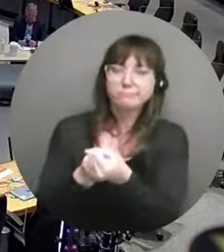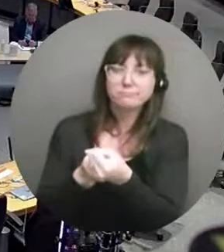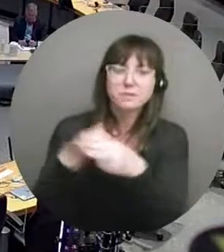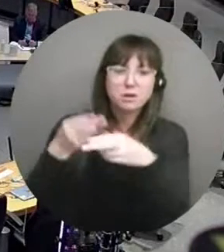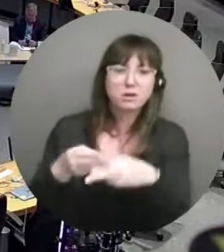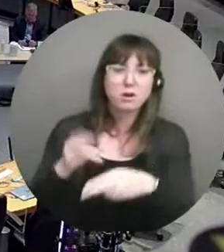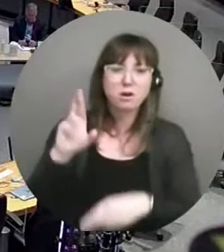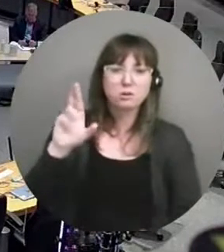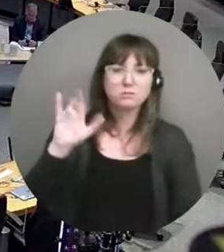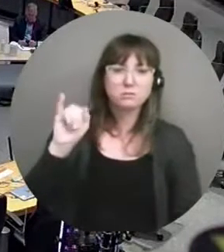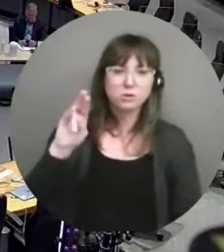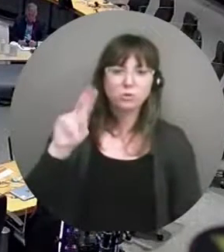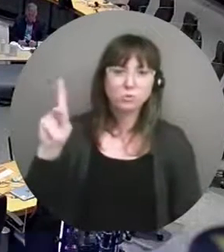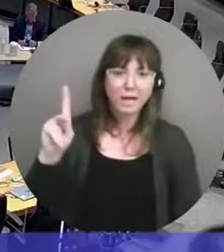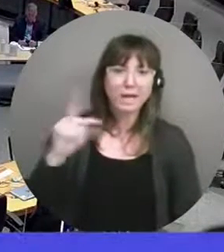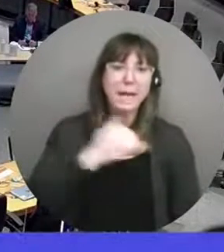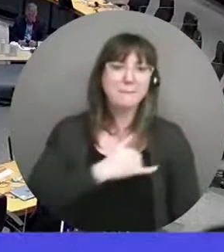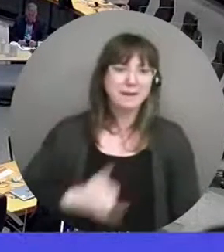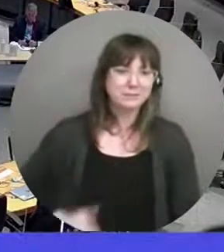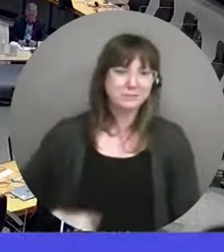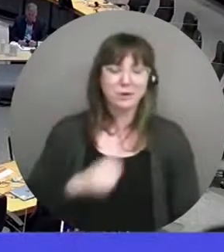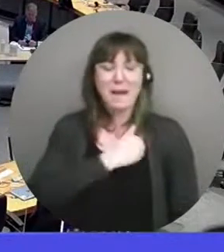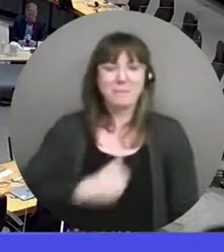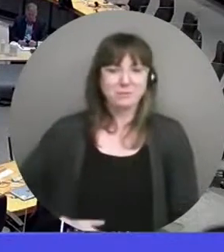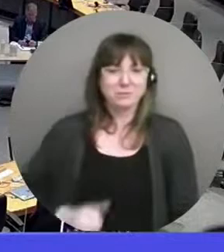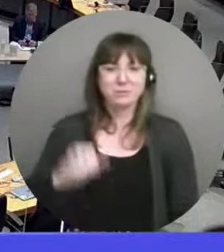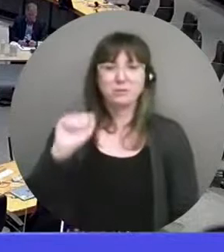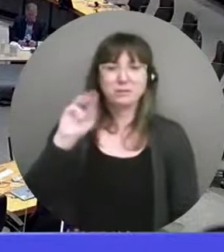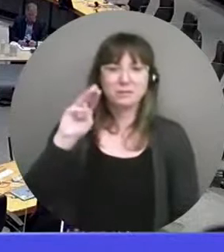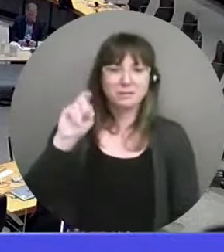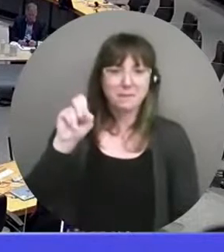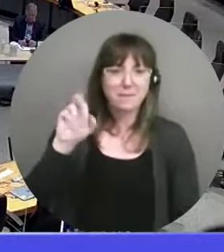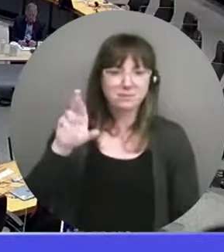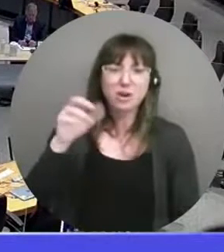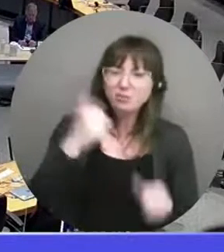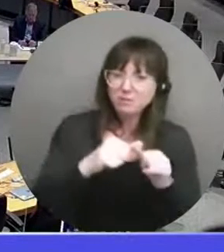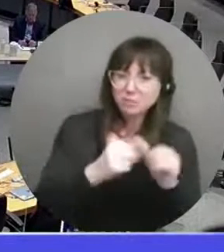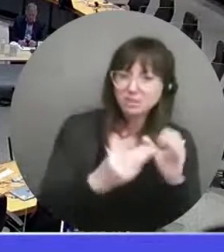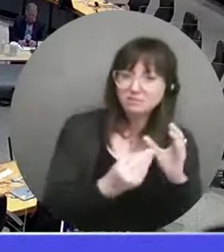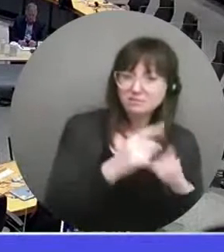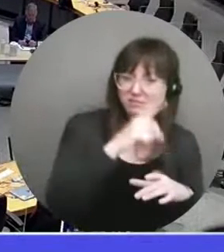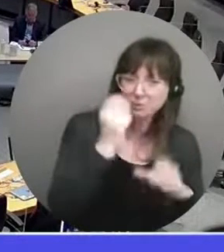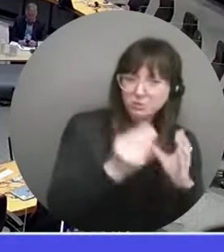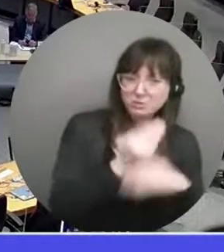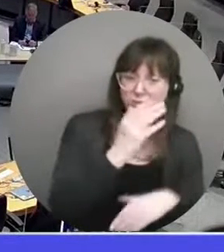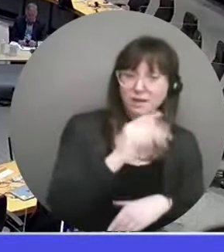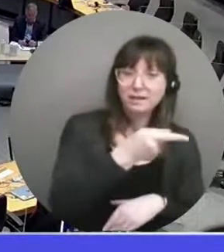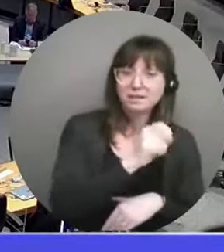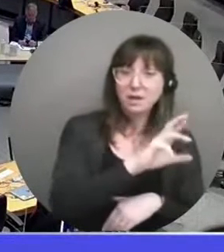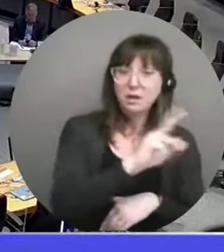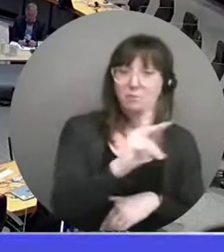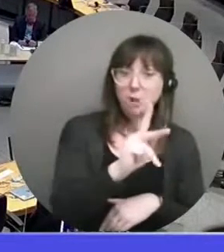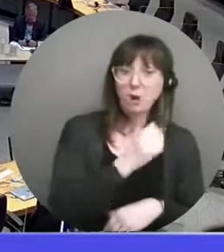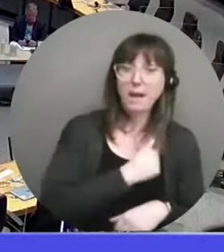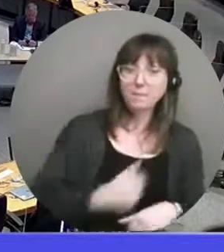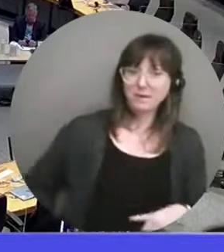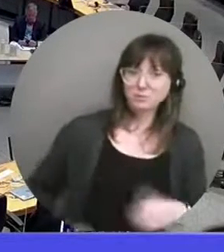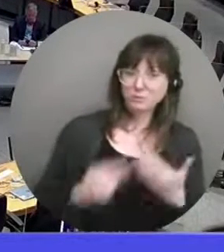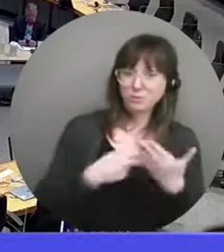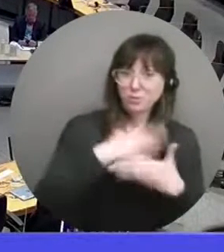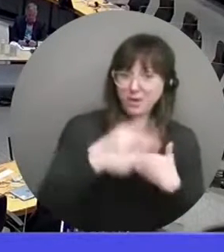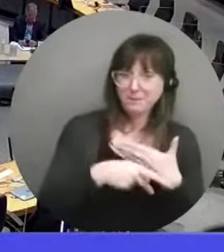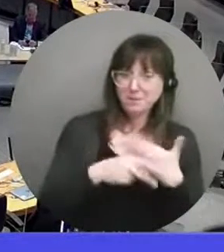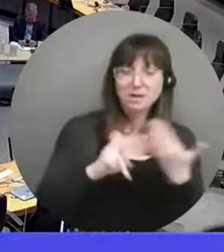Ambassador Program, which is something similar to what we did with the Park Ambassador Program last summer, which is essentially a roving